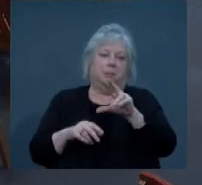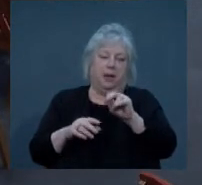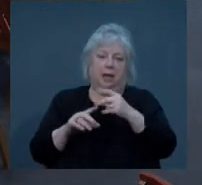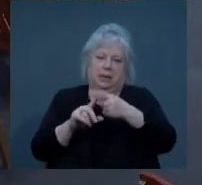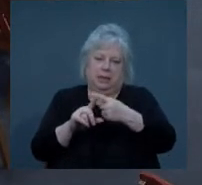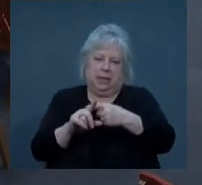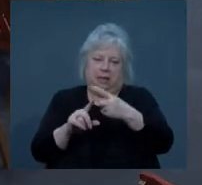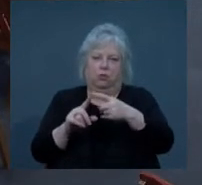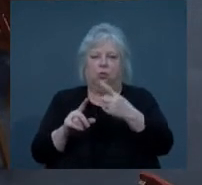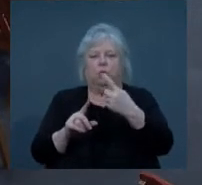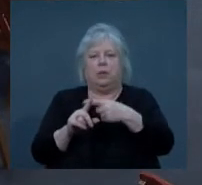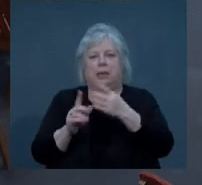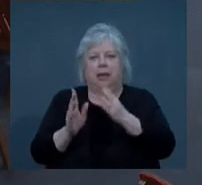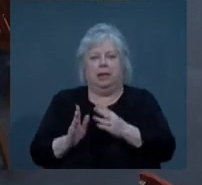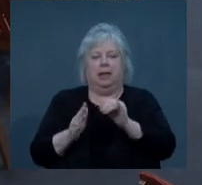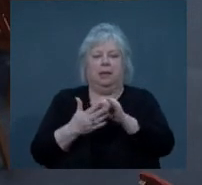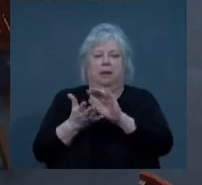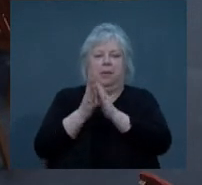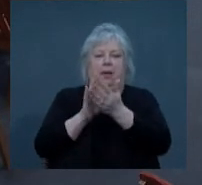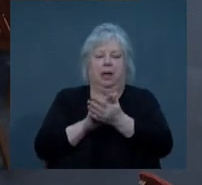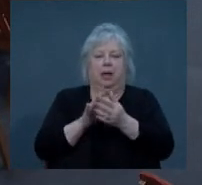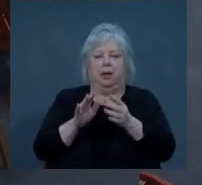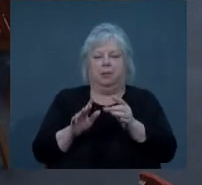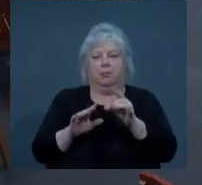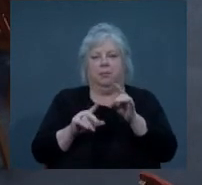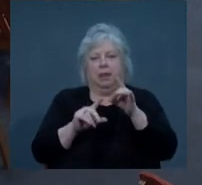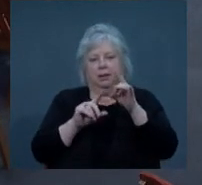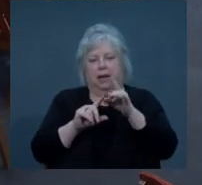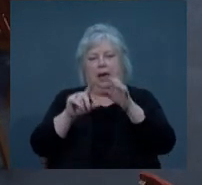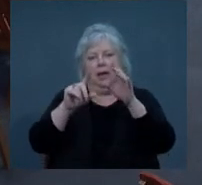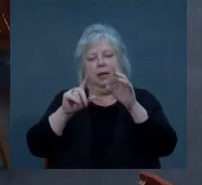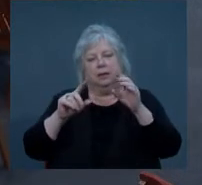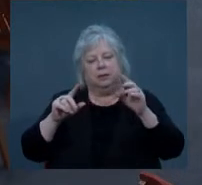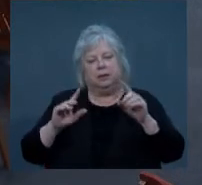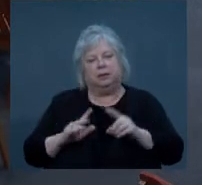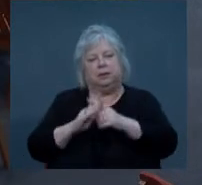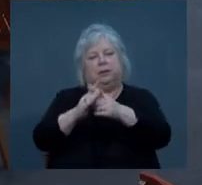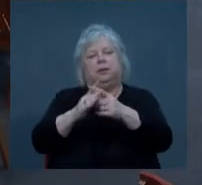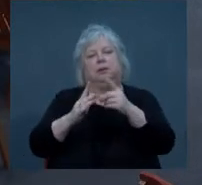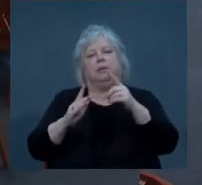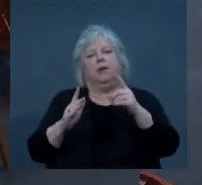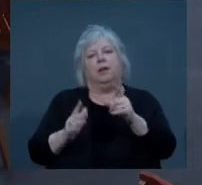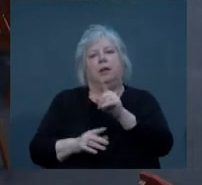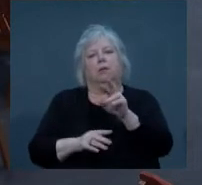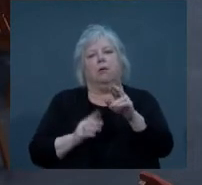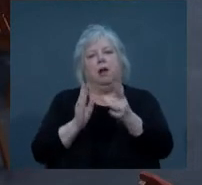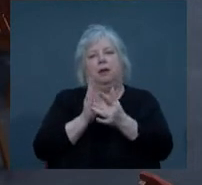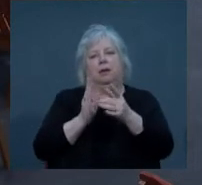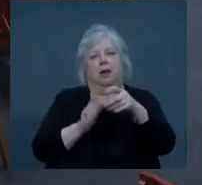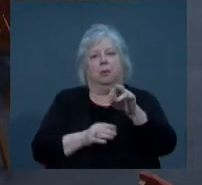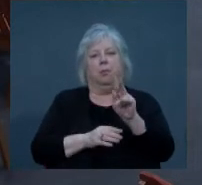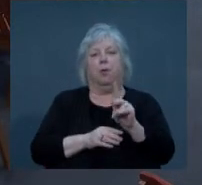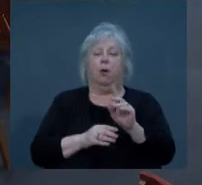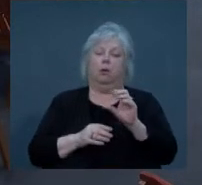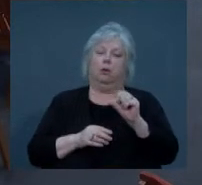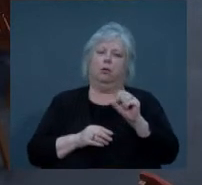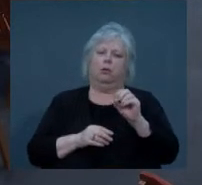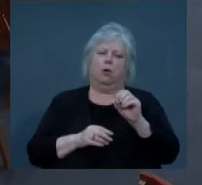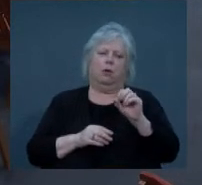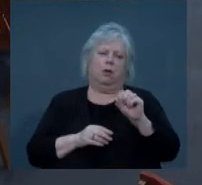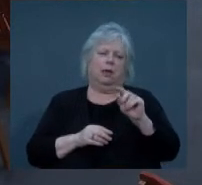then became the catalyst for what is now the Little Rock Tech Park. You know, so Stevens